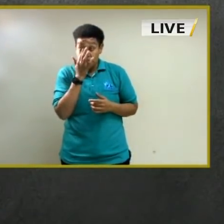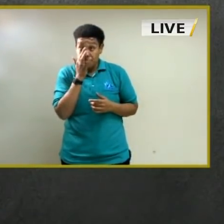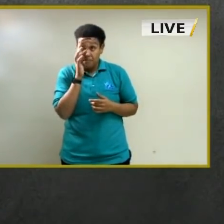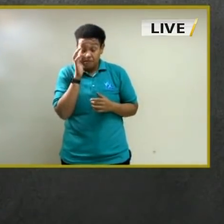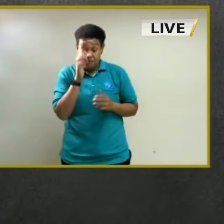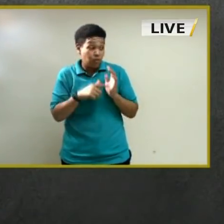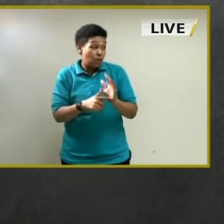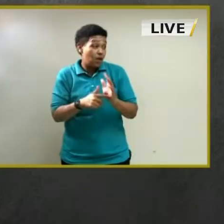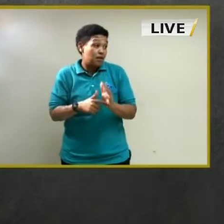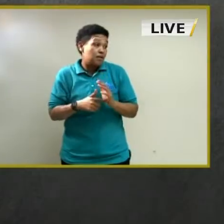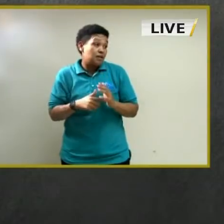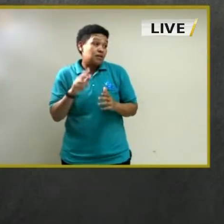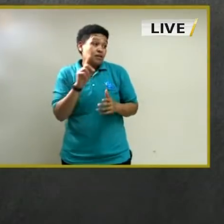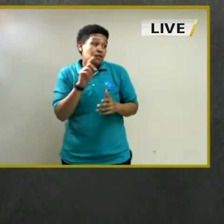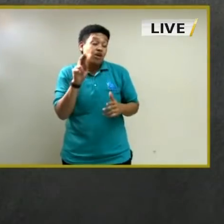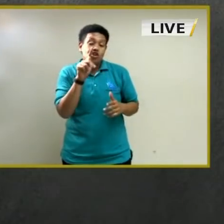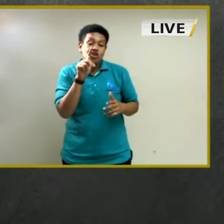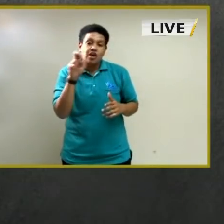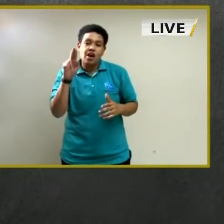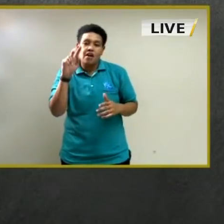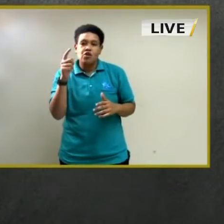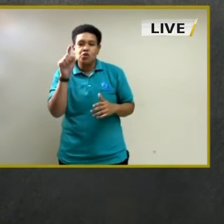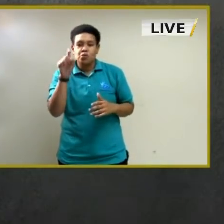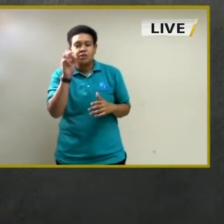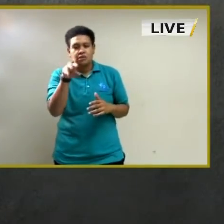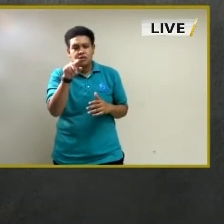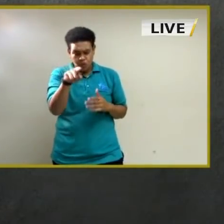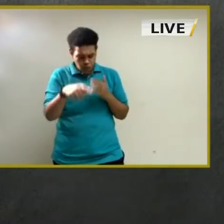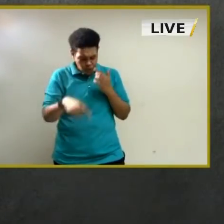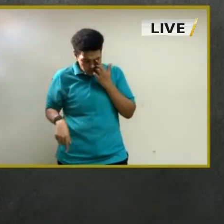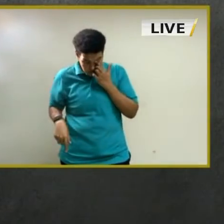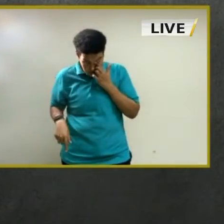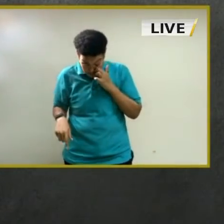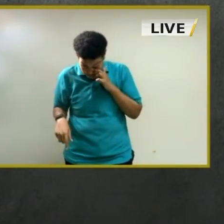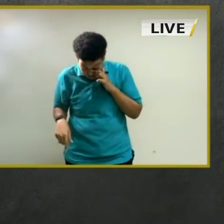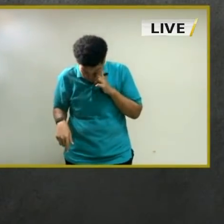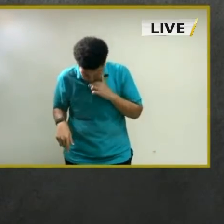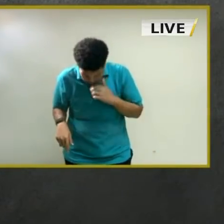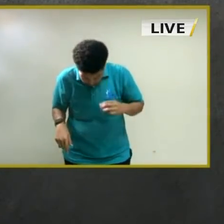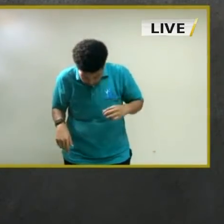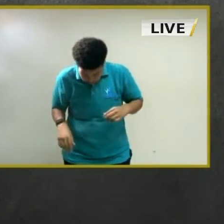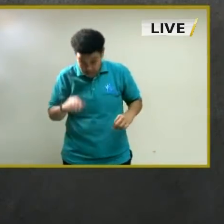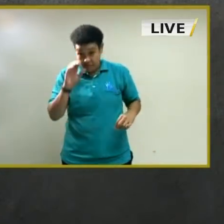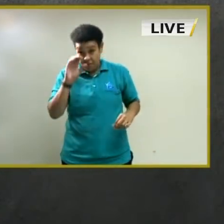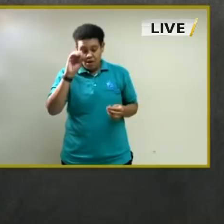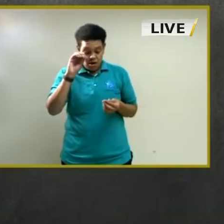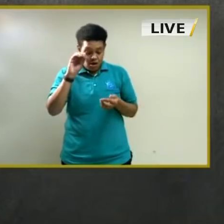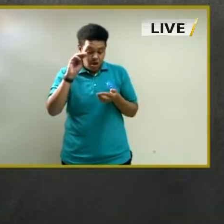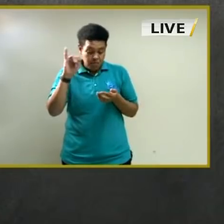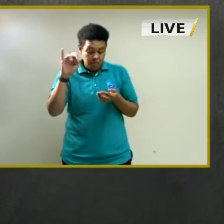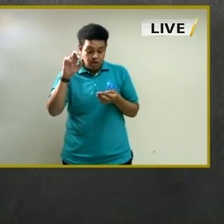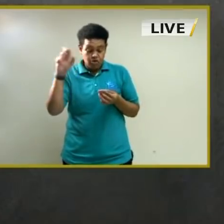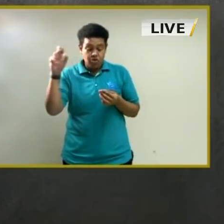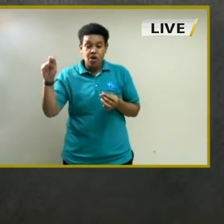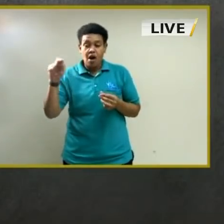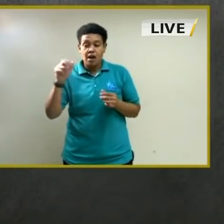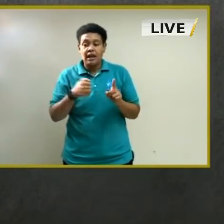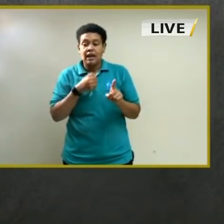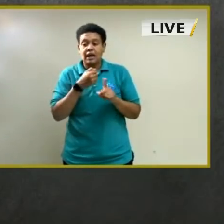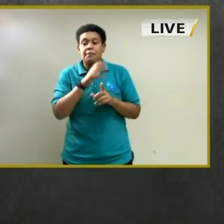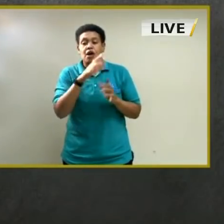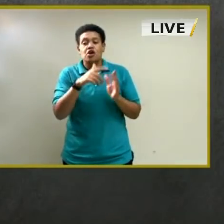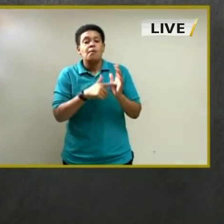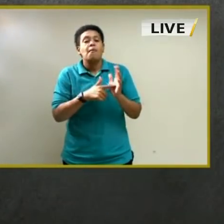Webster-Carr. That's the first question to you. How has Omicron affected your